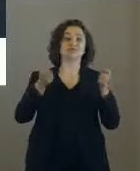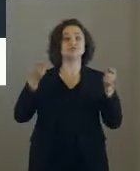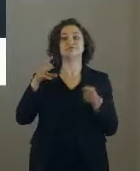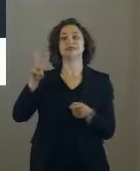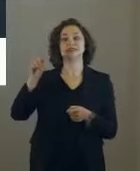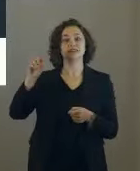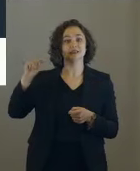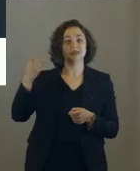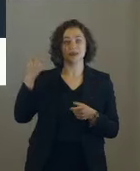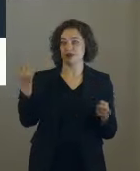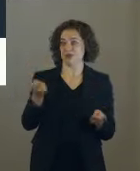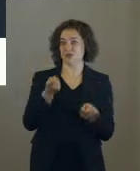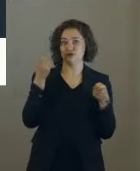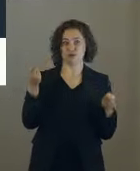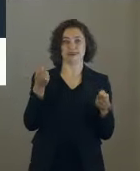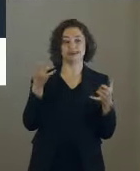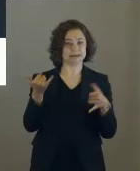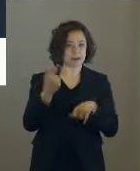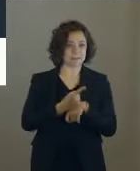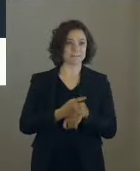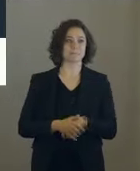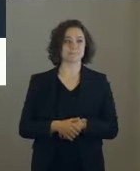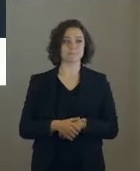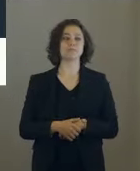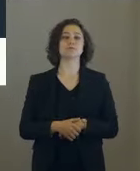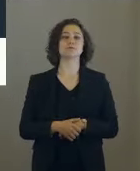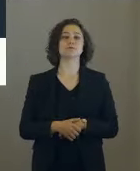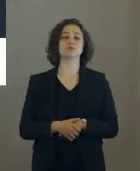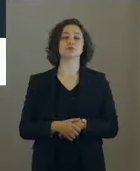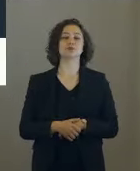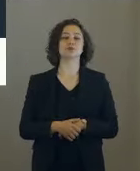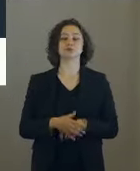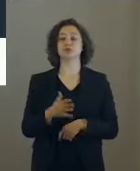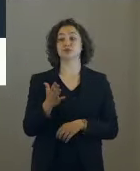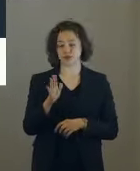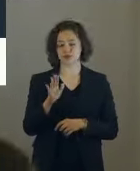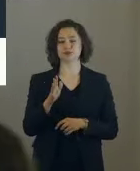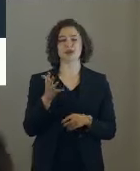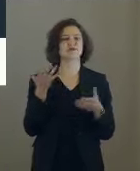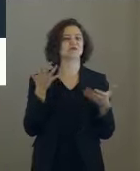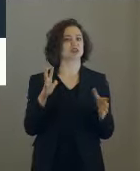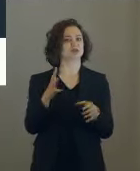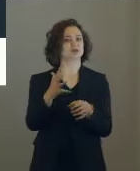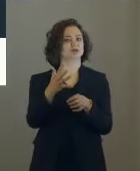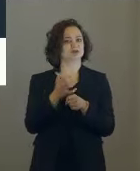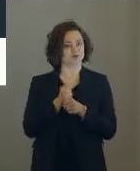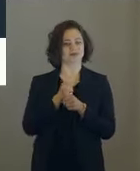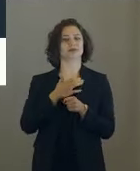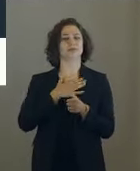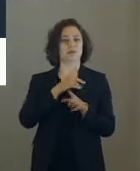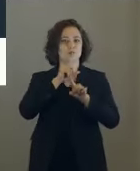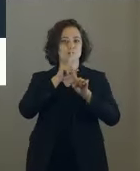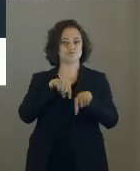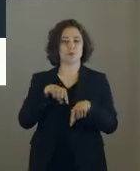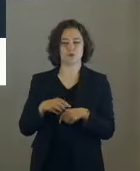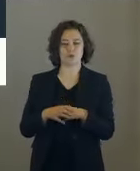60th anniversary later today. As you noted, you have received my report, and